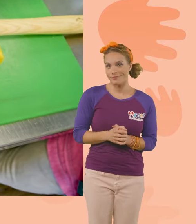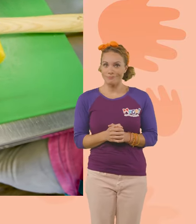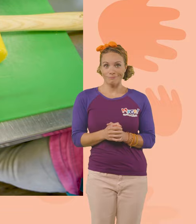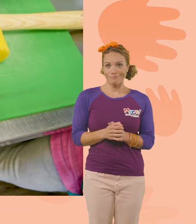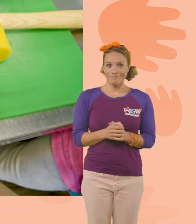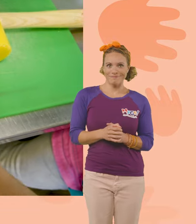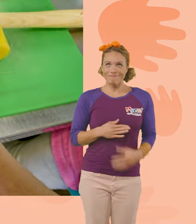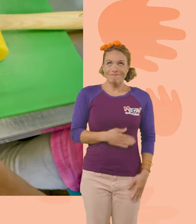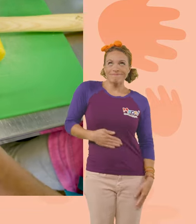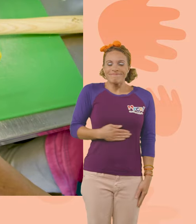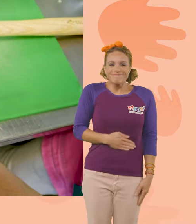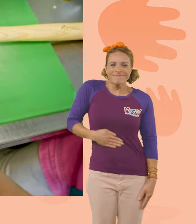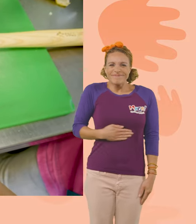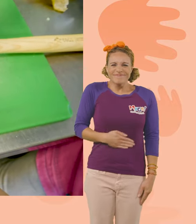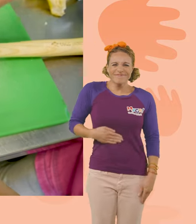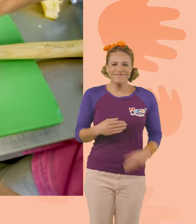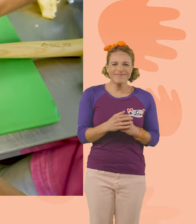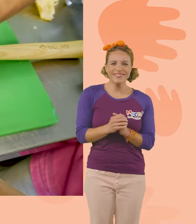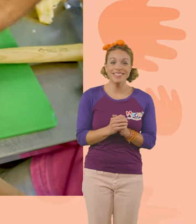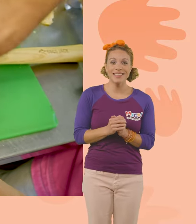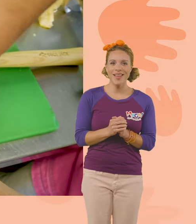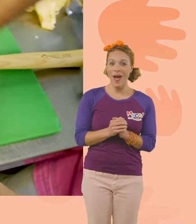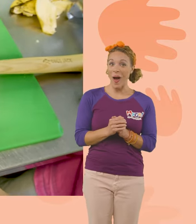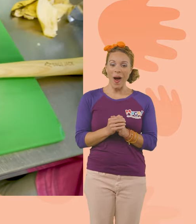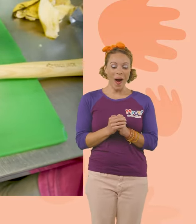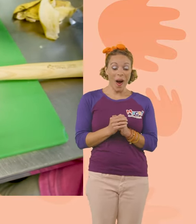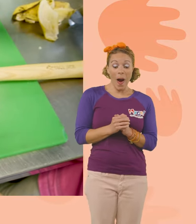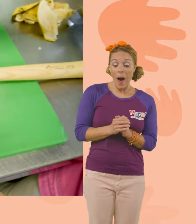Ooh. Yummy! There we go.